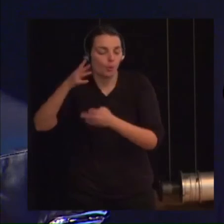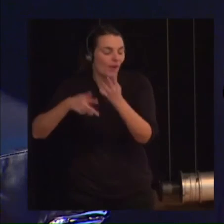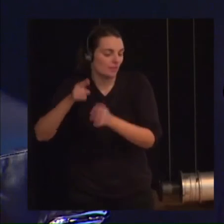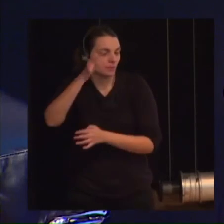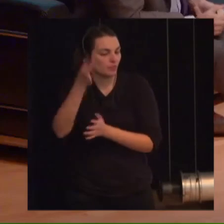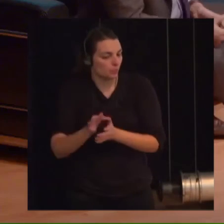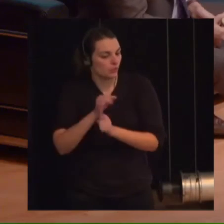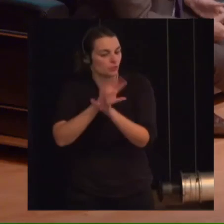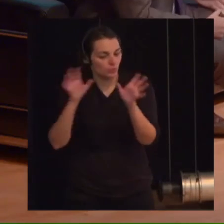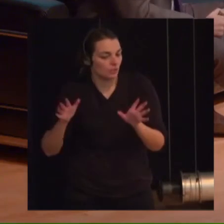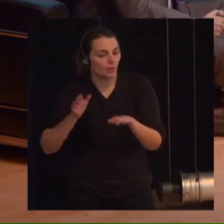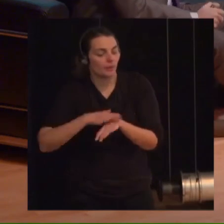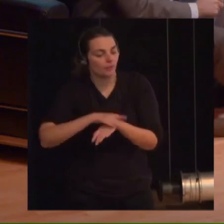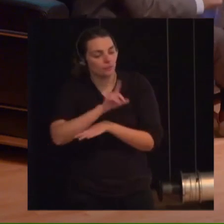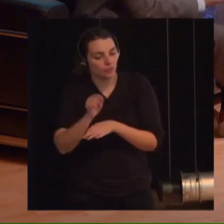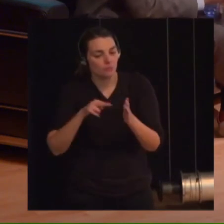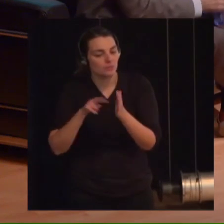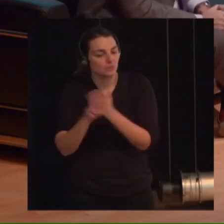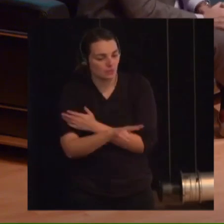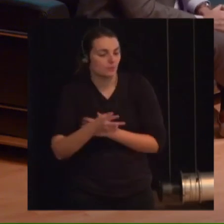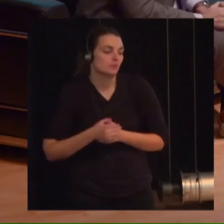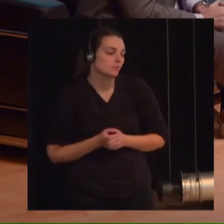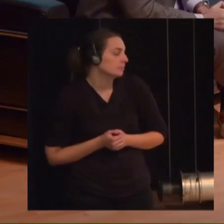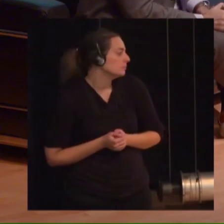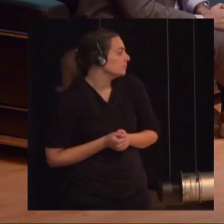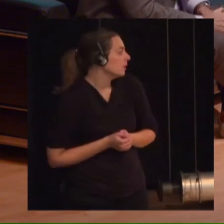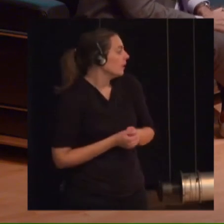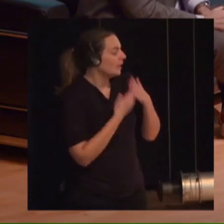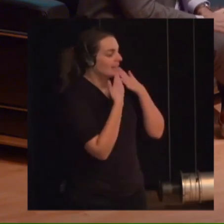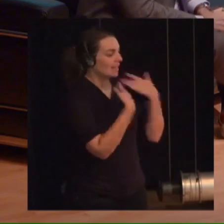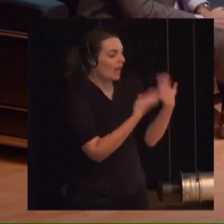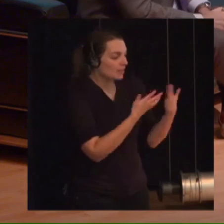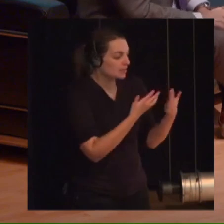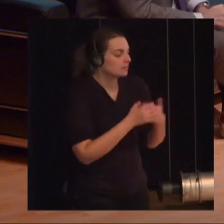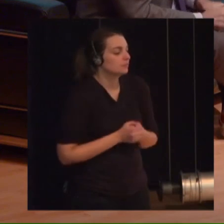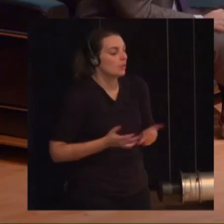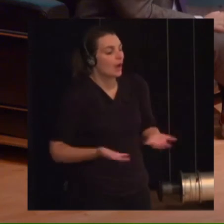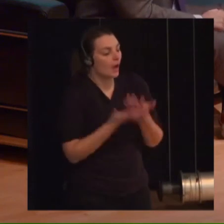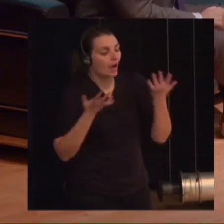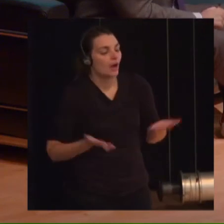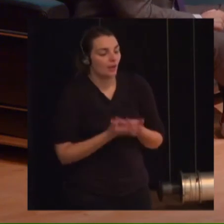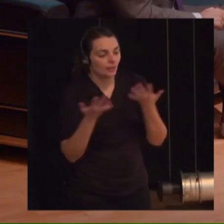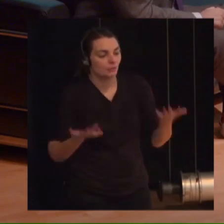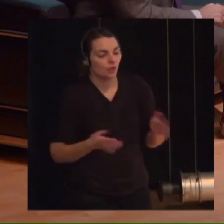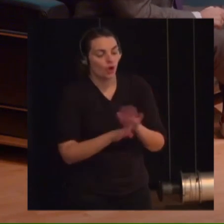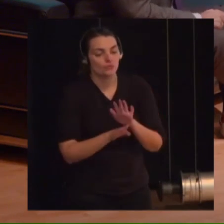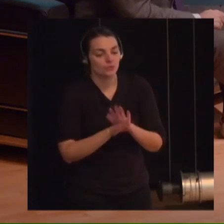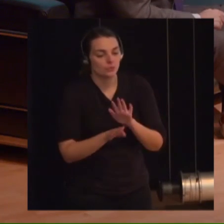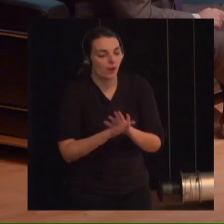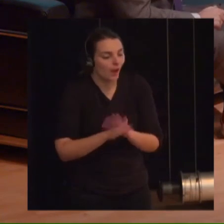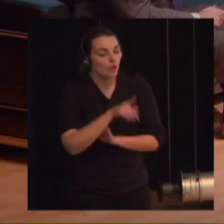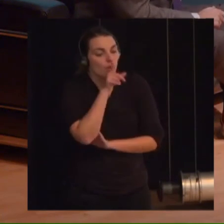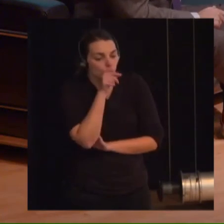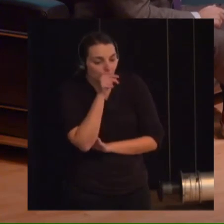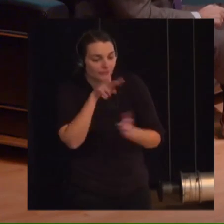Thank you. Bueno, Sara, Miguel, Charles, muchísimas gracias. Y les animo a seguirles en Twitter, a